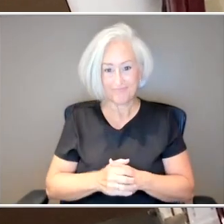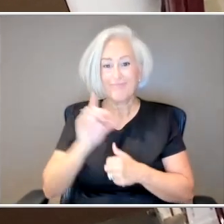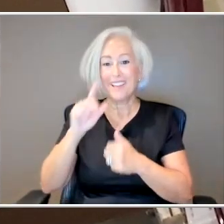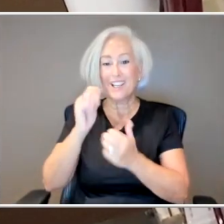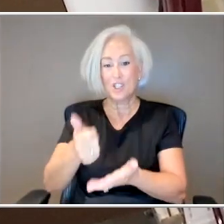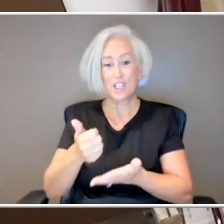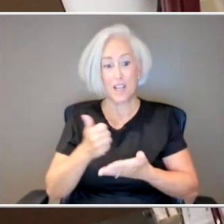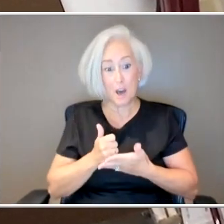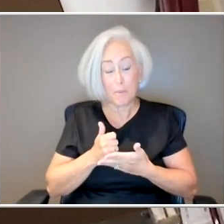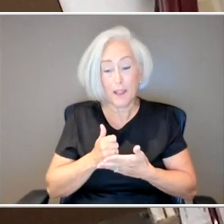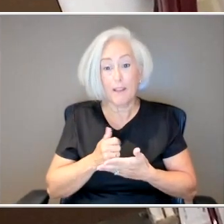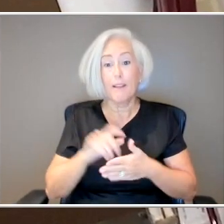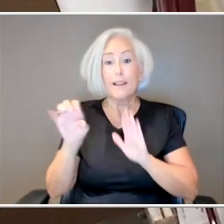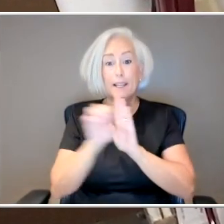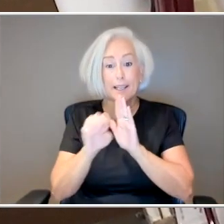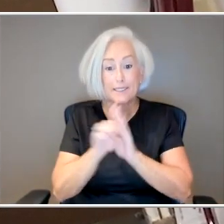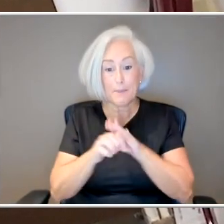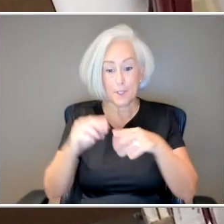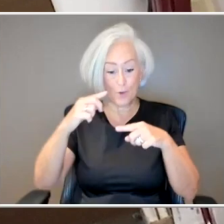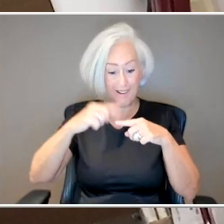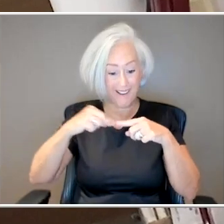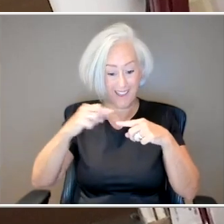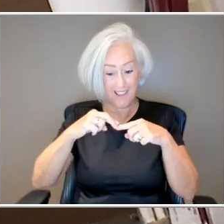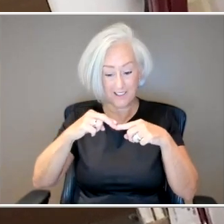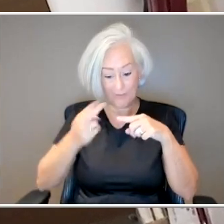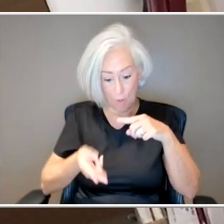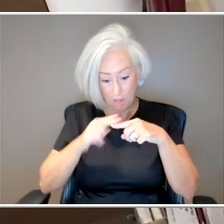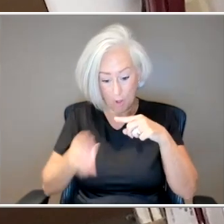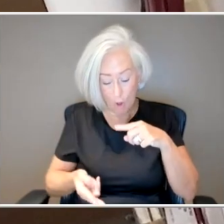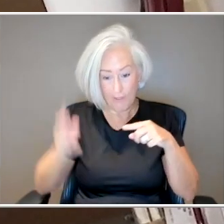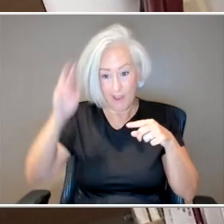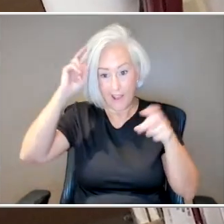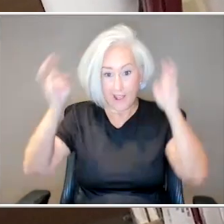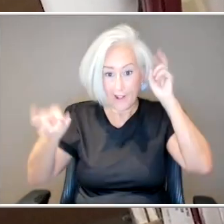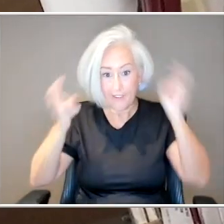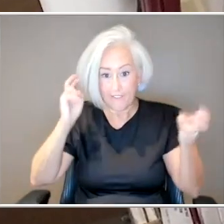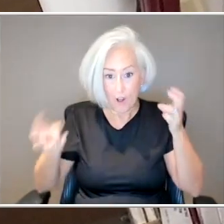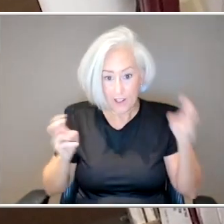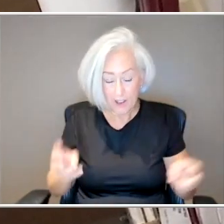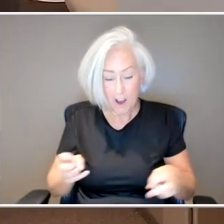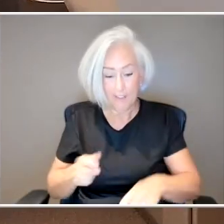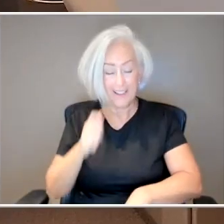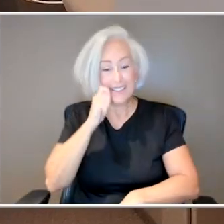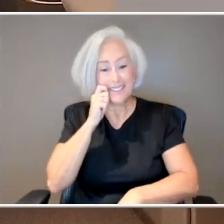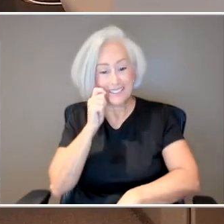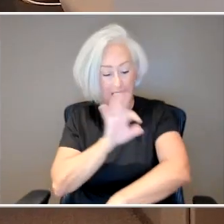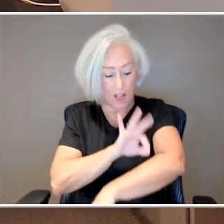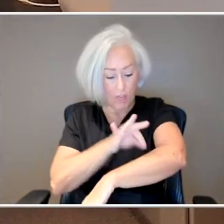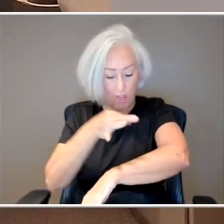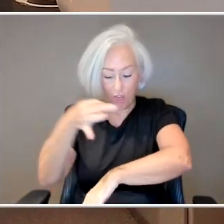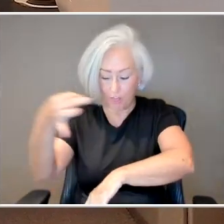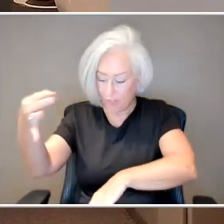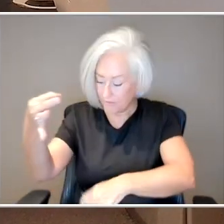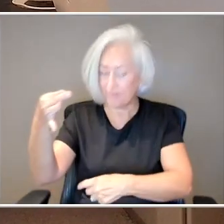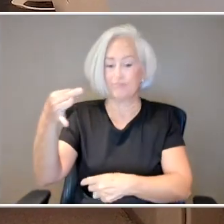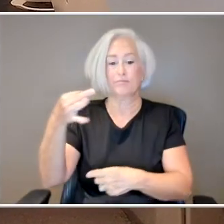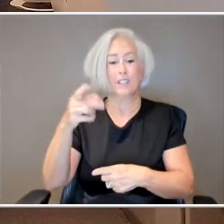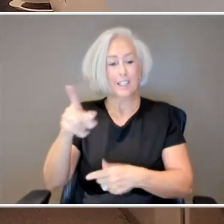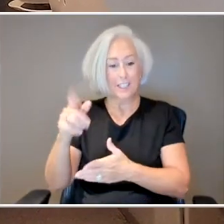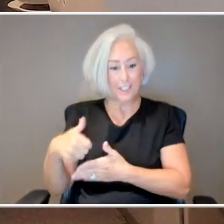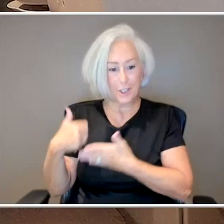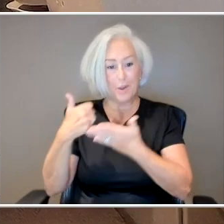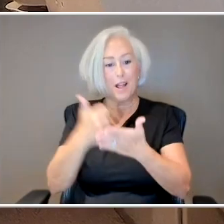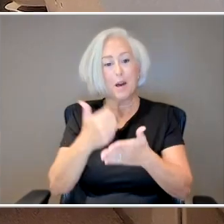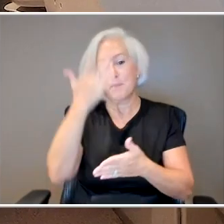or when your nails are falling off or when your hair's falling out. Totally normal. It's totally okay. She's able to help because she's been